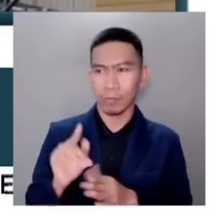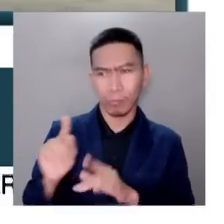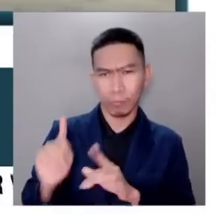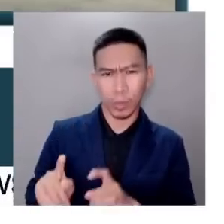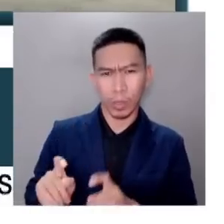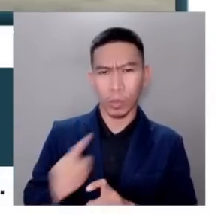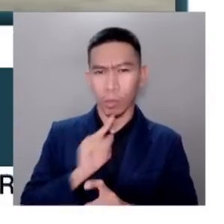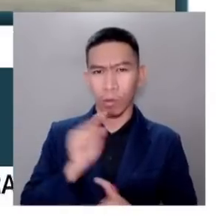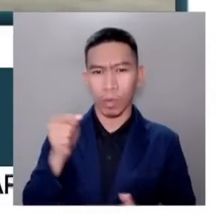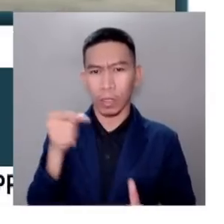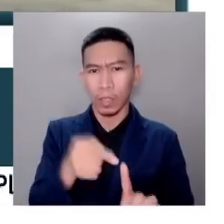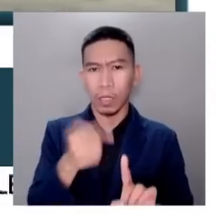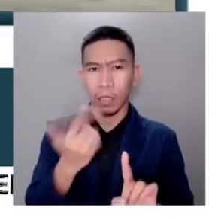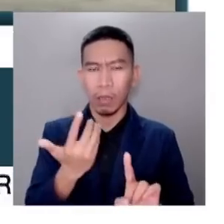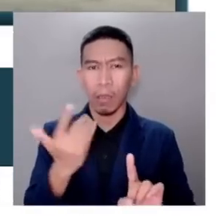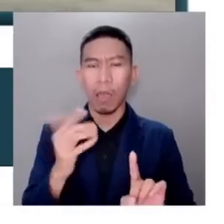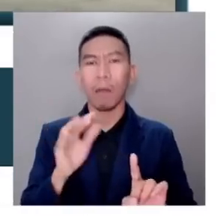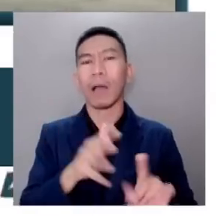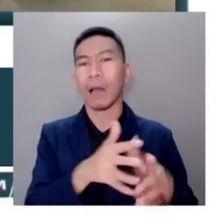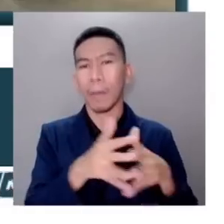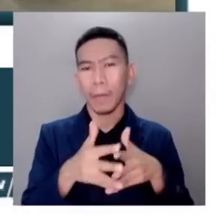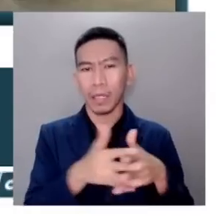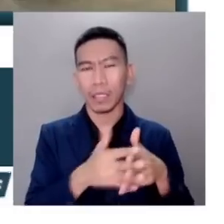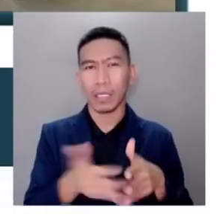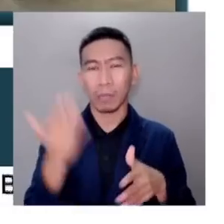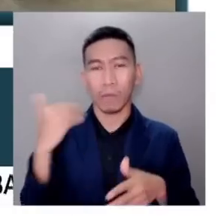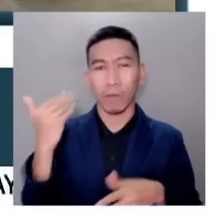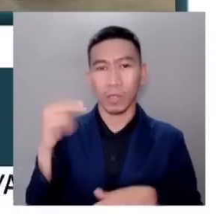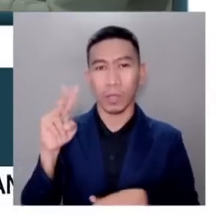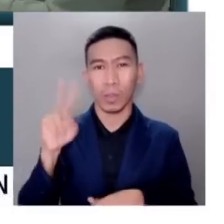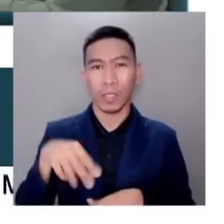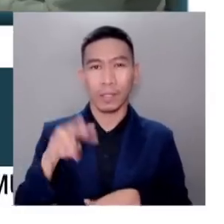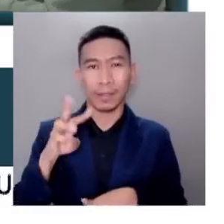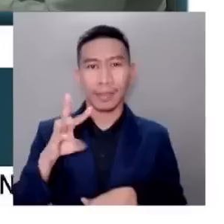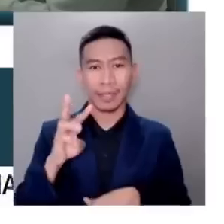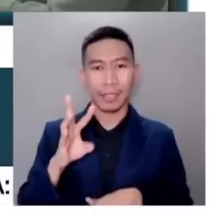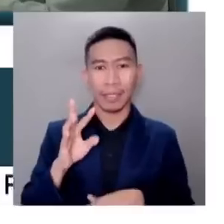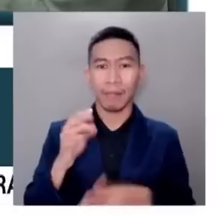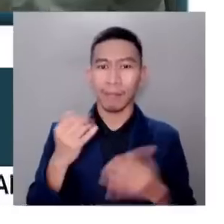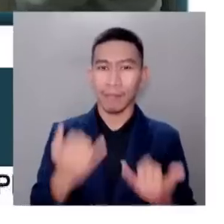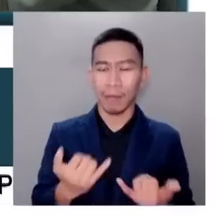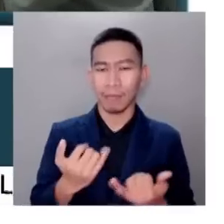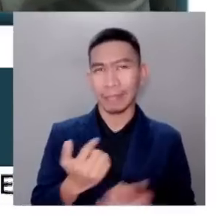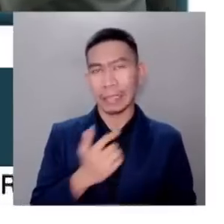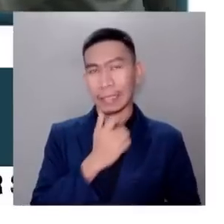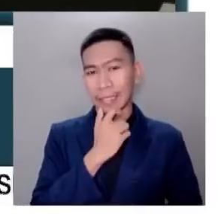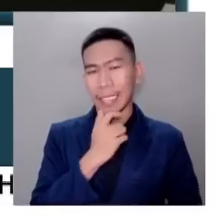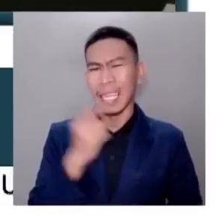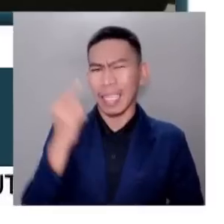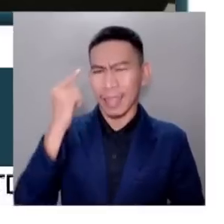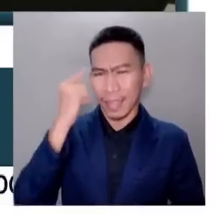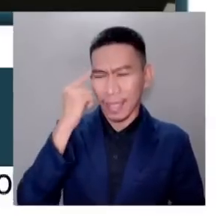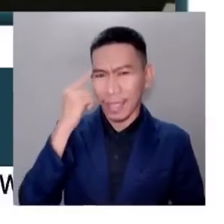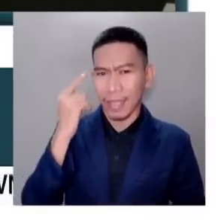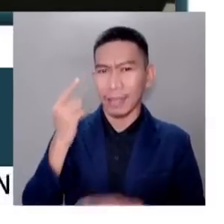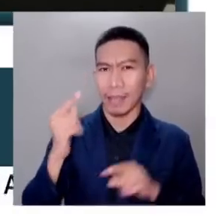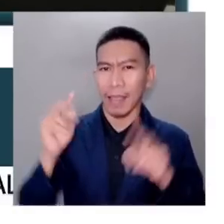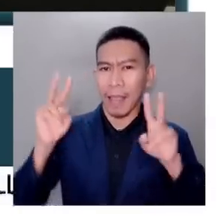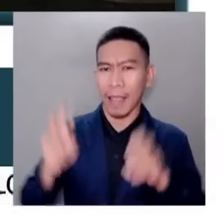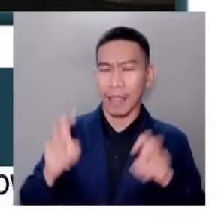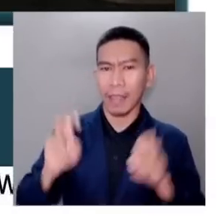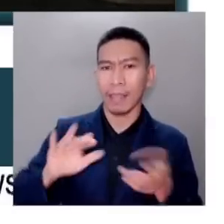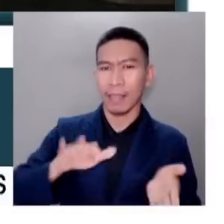real targets were the West, America, at that point in 2016. So look, I mean, I called it death by a thousand